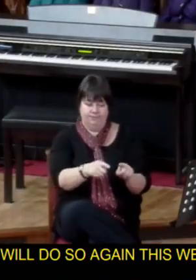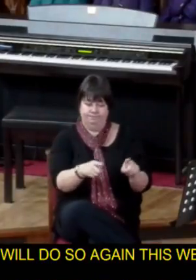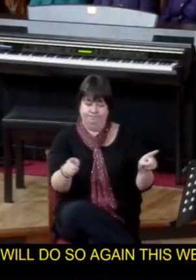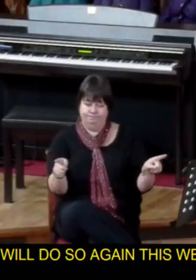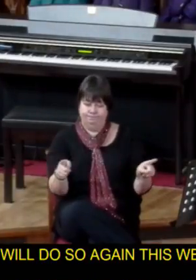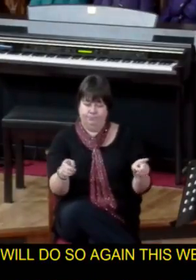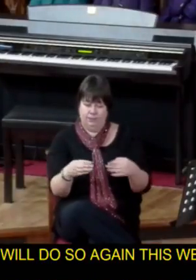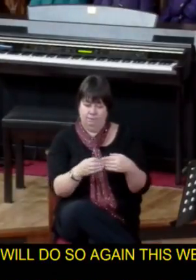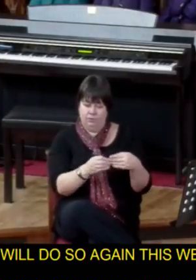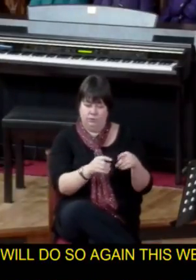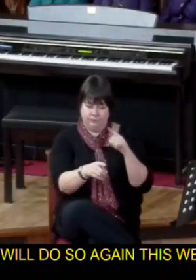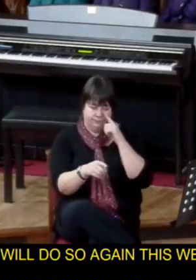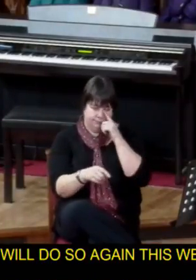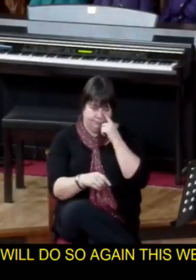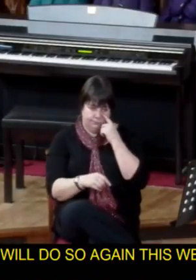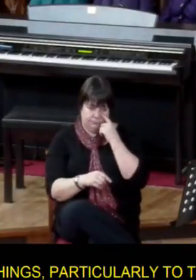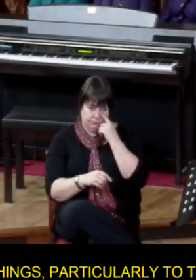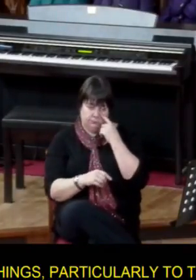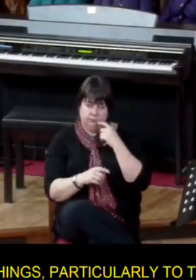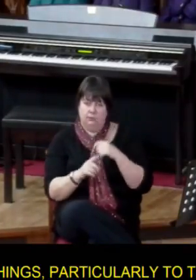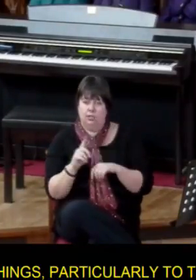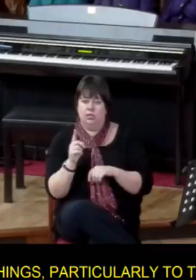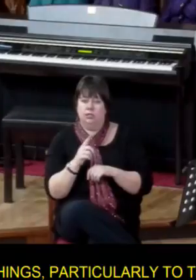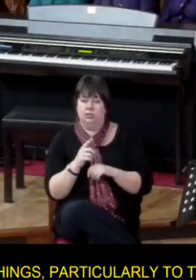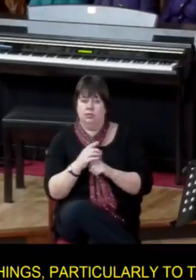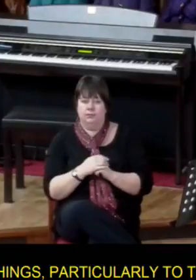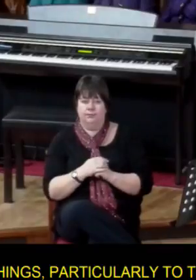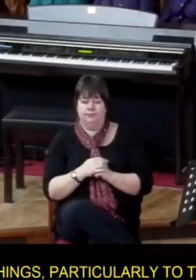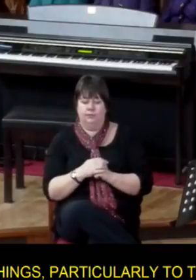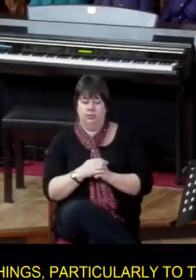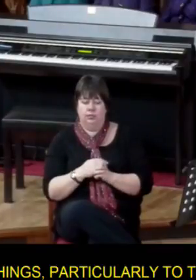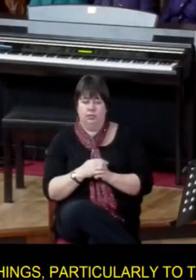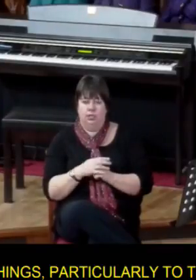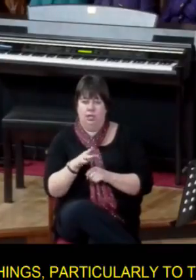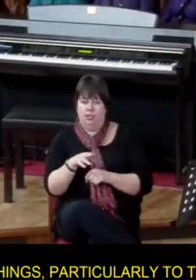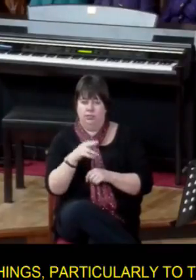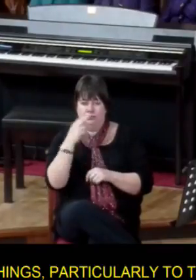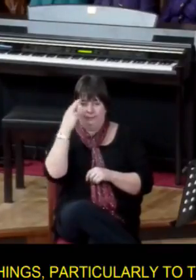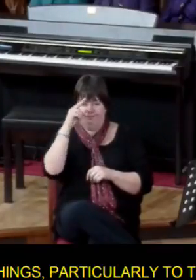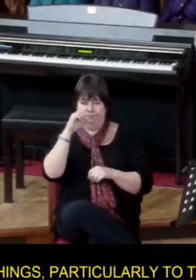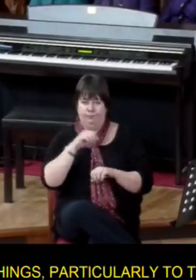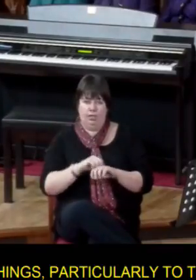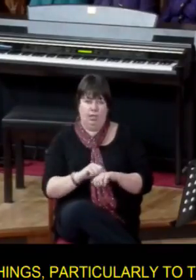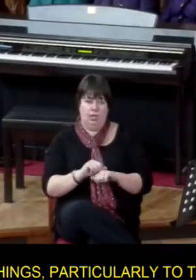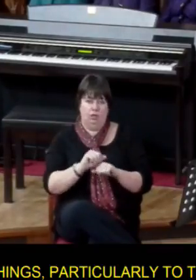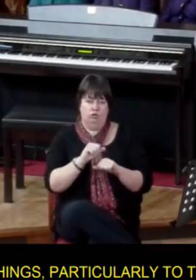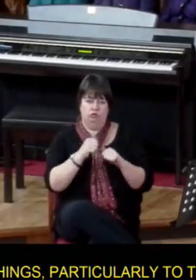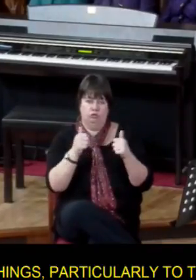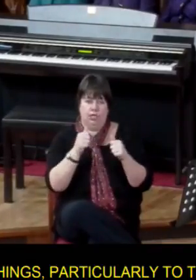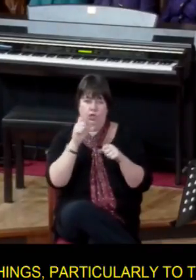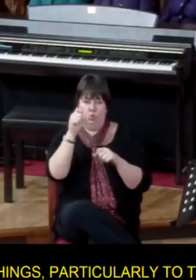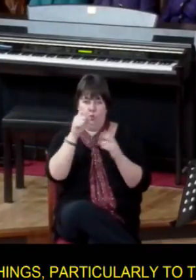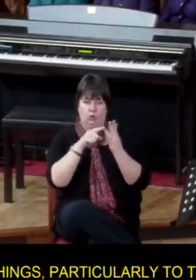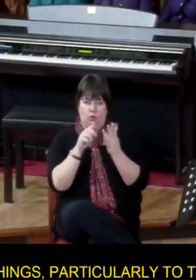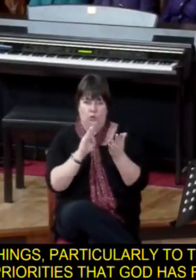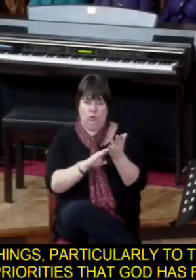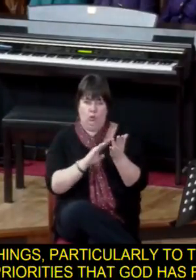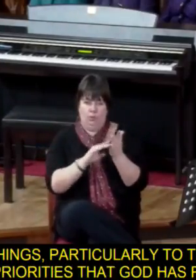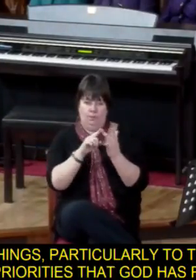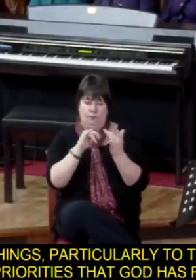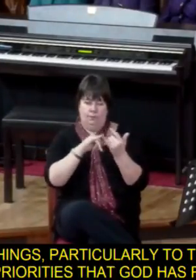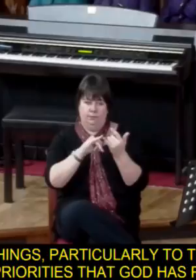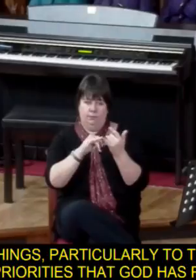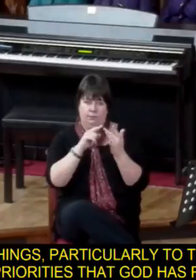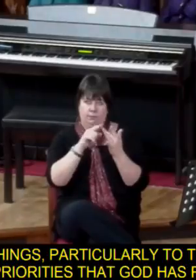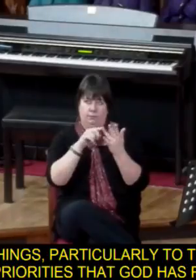command. What has come to be called the Great Commission. And it's encapsulated in that one word